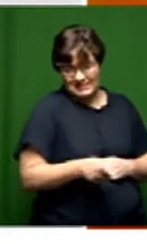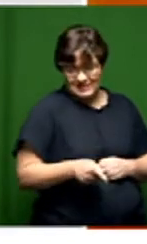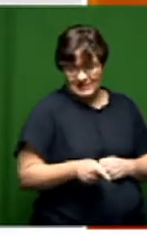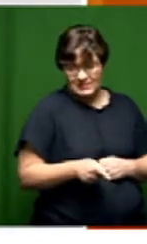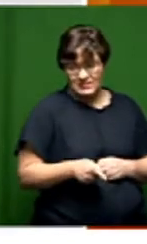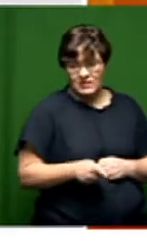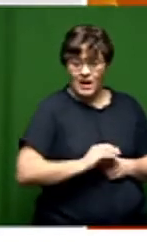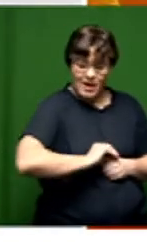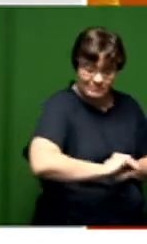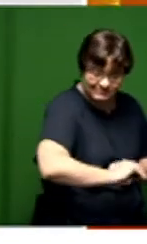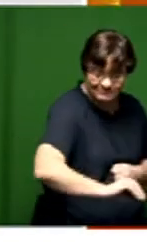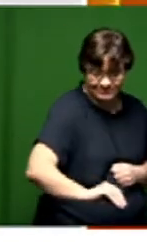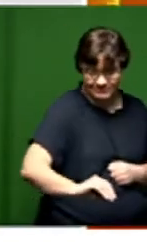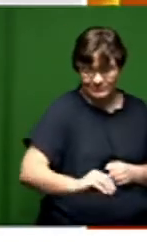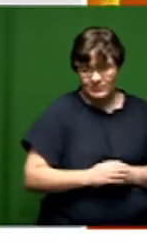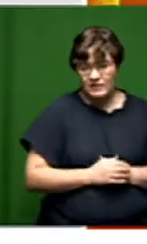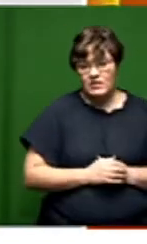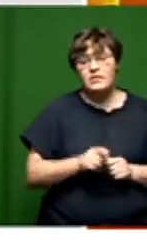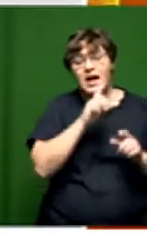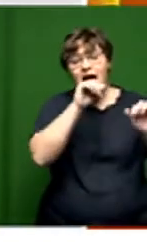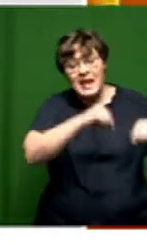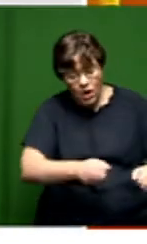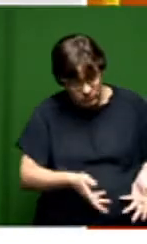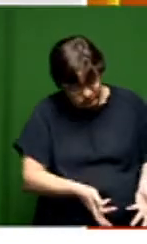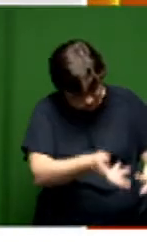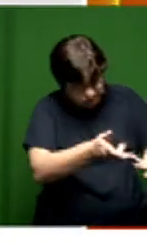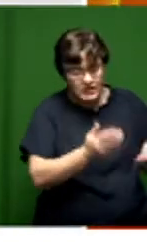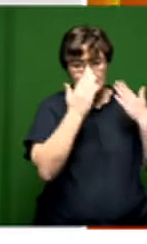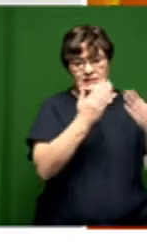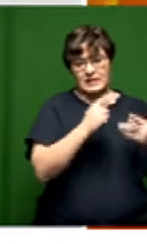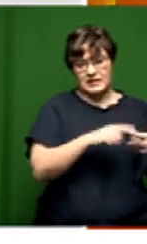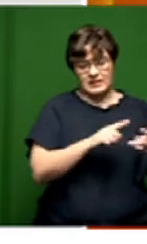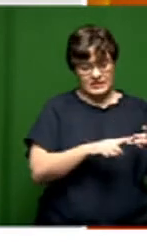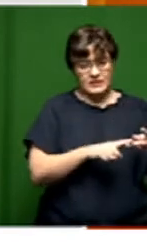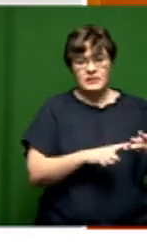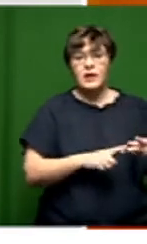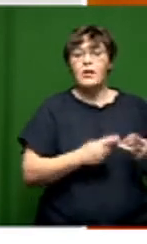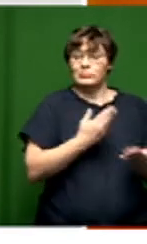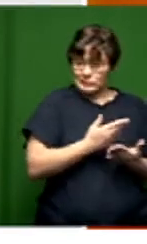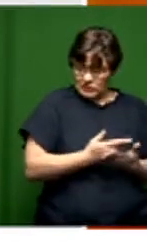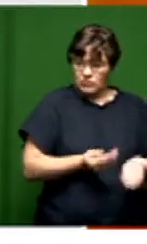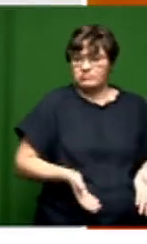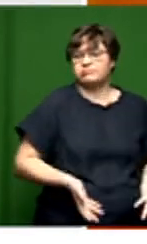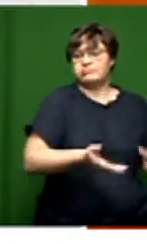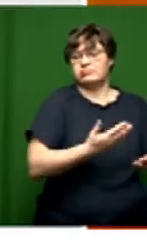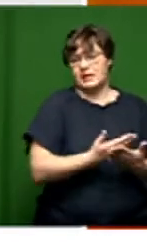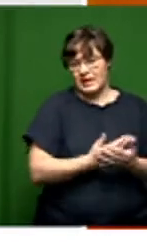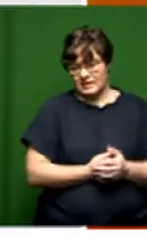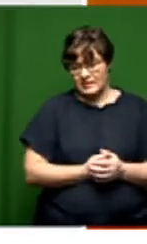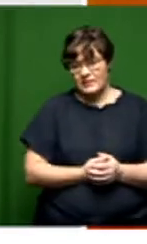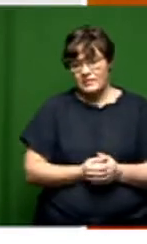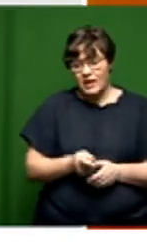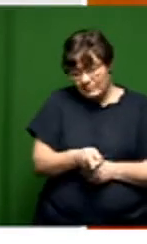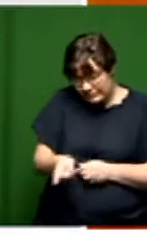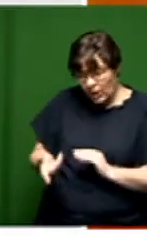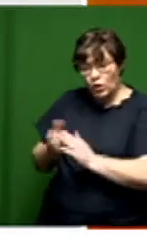prioritize investing in the girls' education, allowing them to study, allowing them to pursue their potential, that these communities